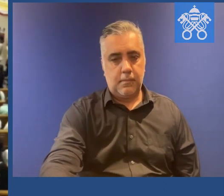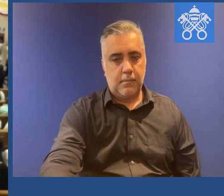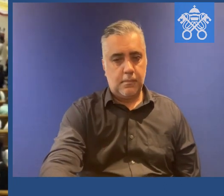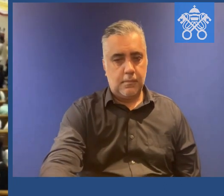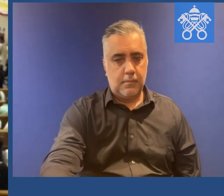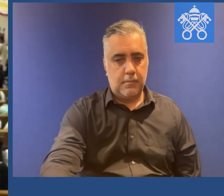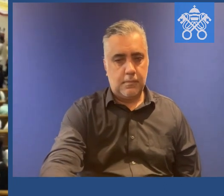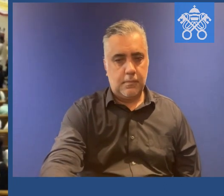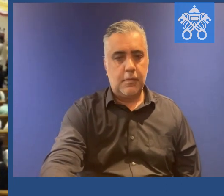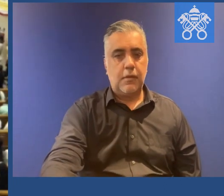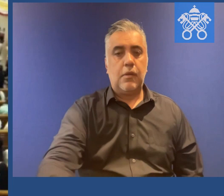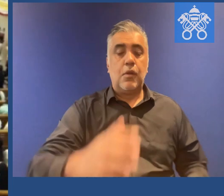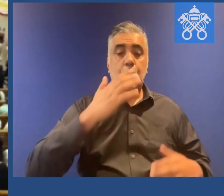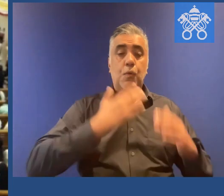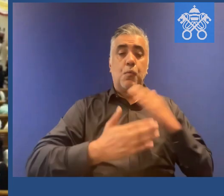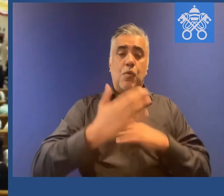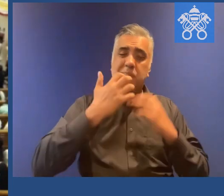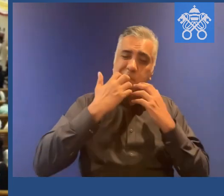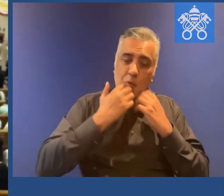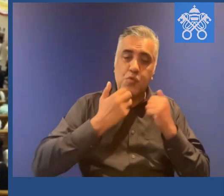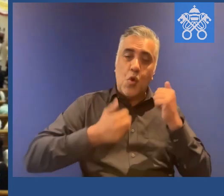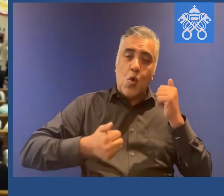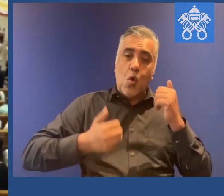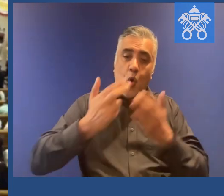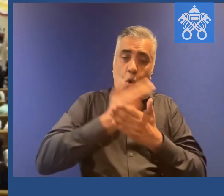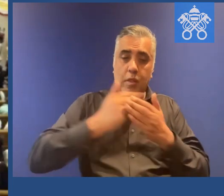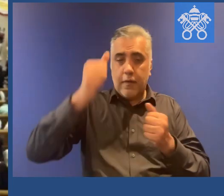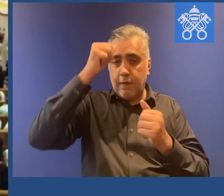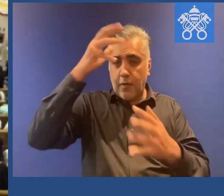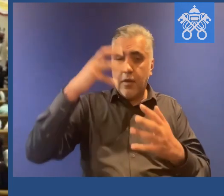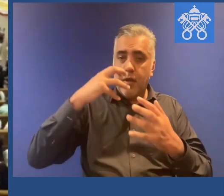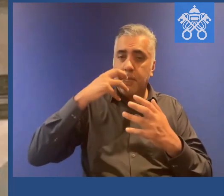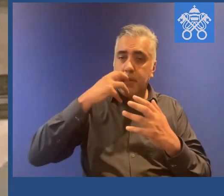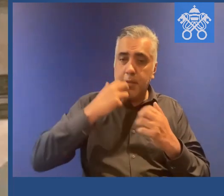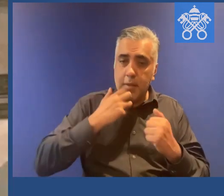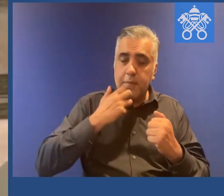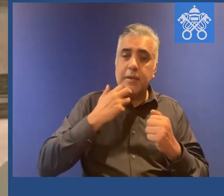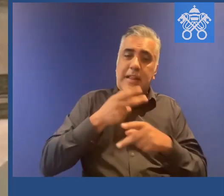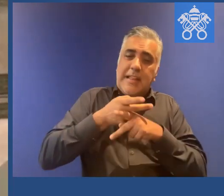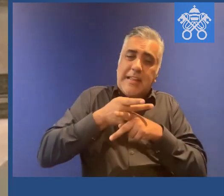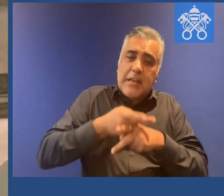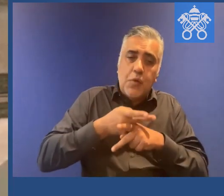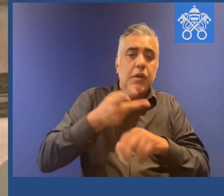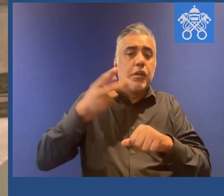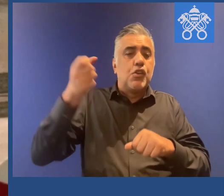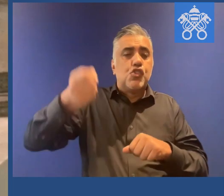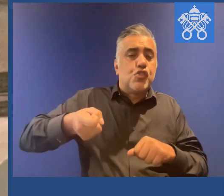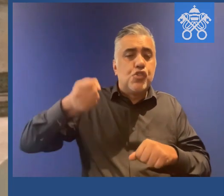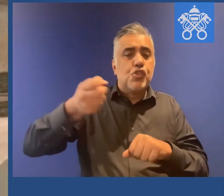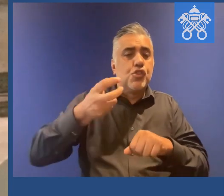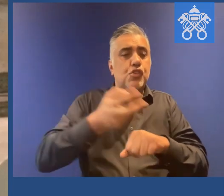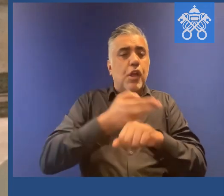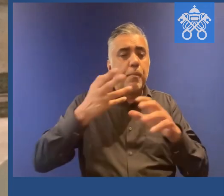Good morning, Most Holy Father, our beloved and caring shepherd. How can